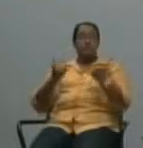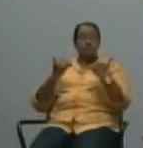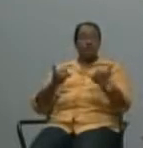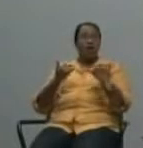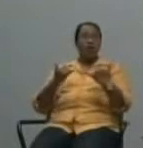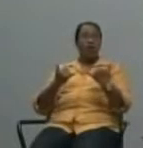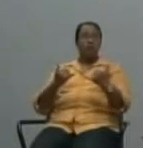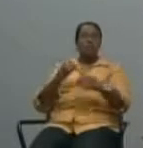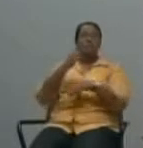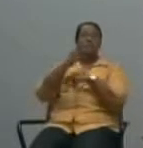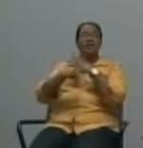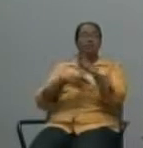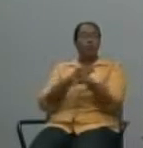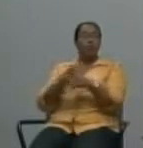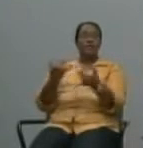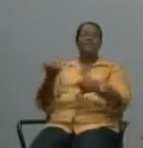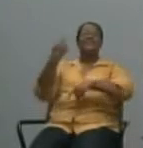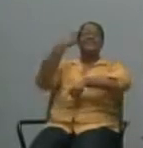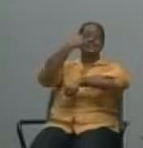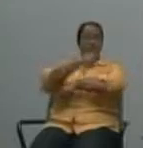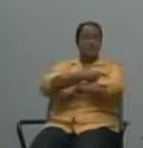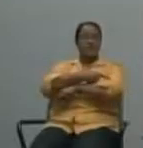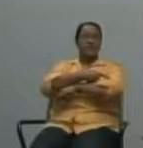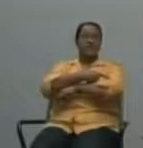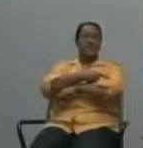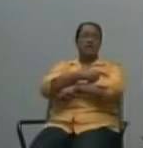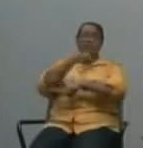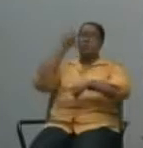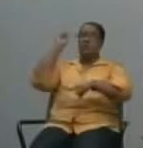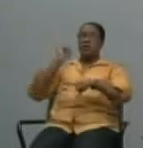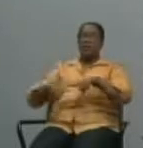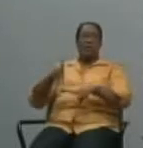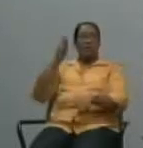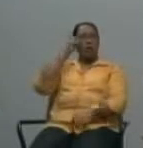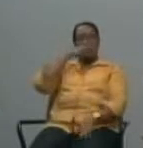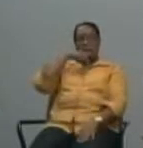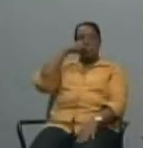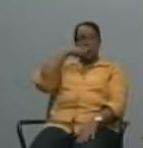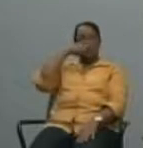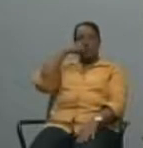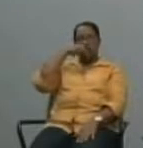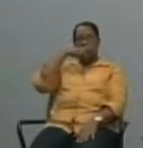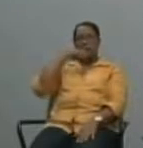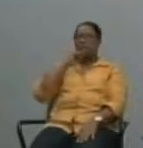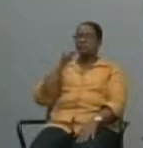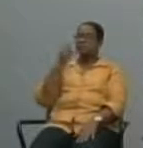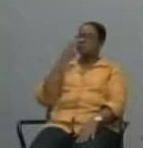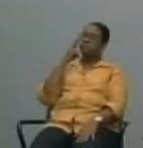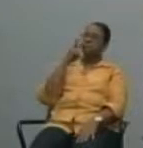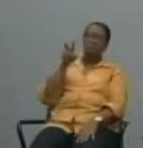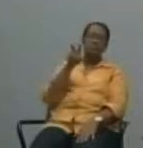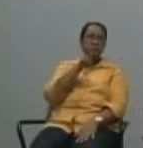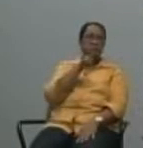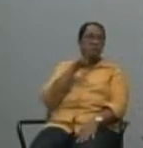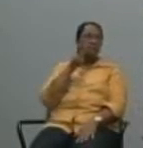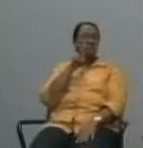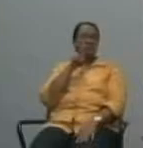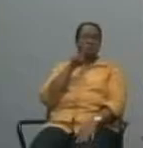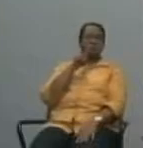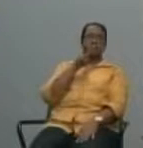world that we certainly cannot pretend that we do not see the increasing